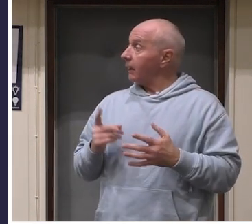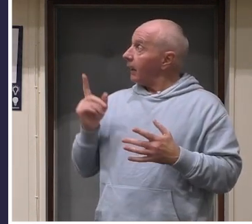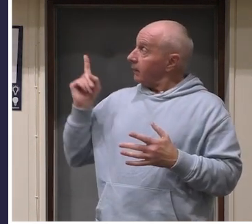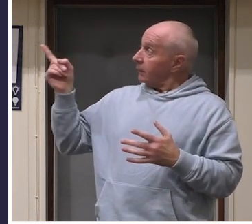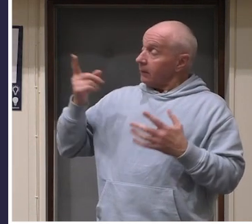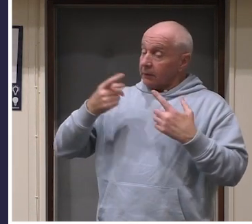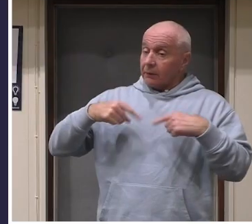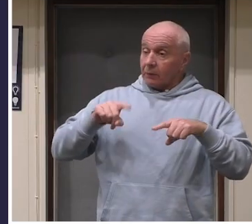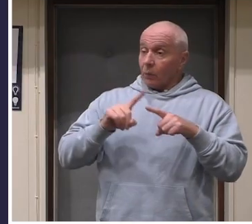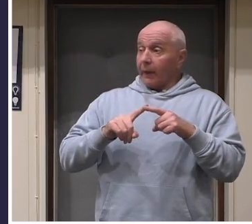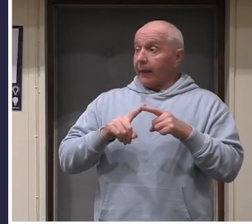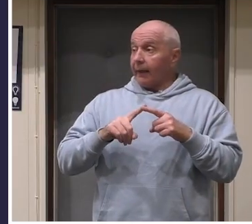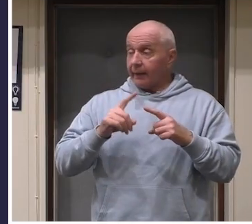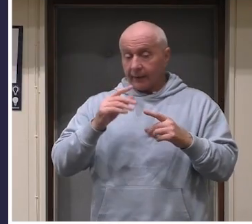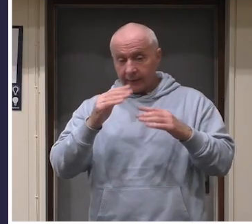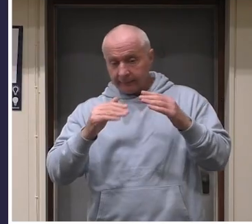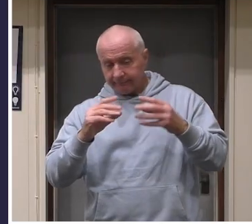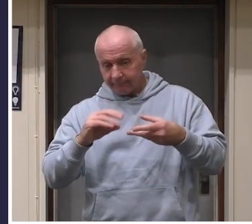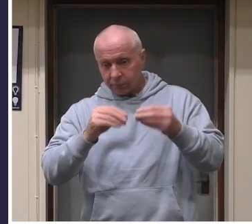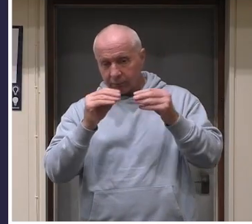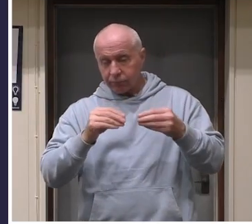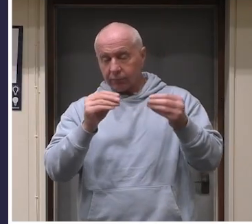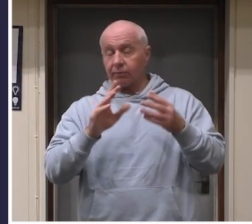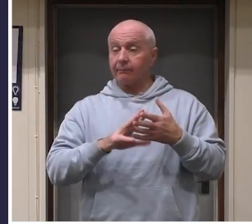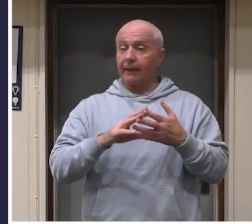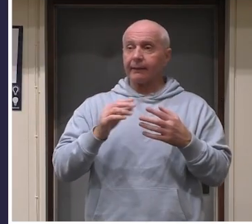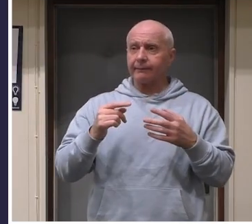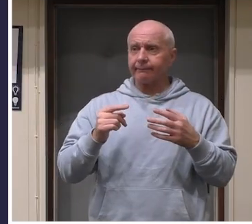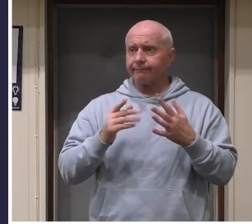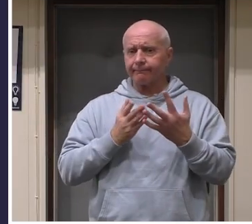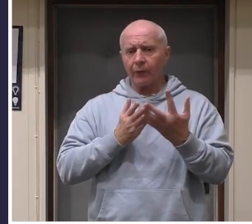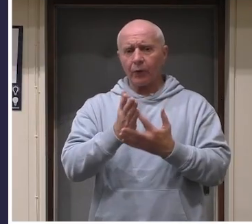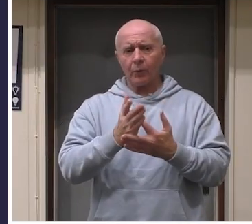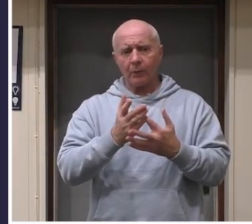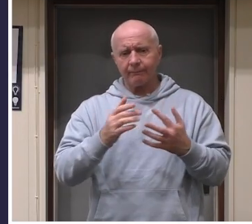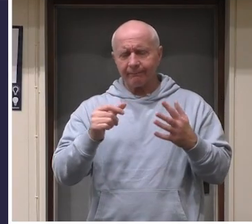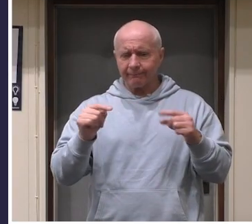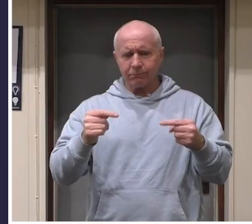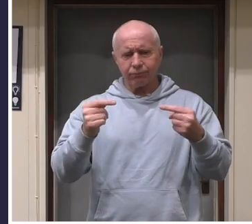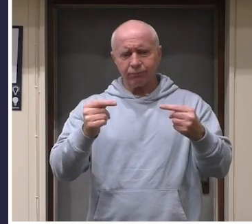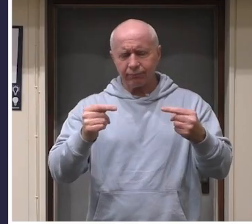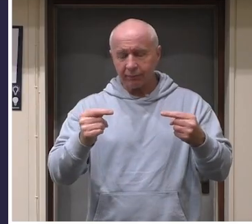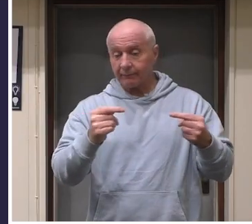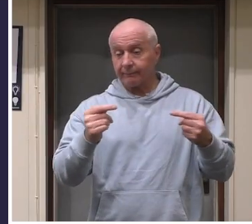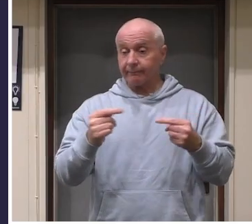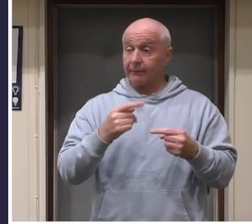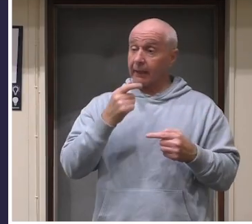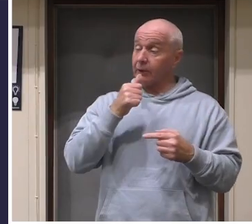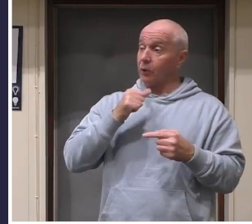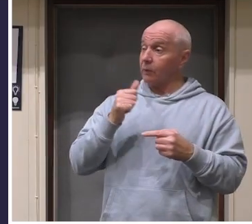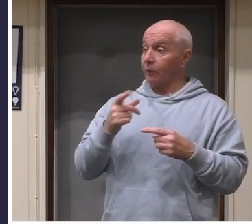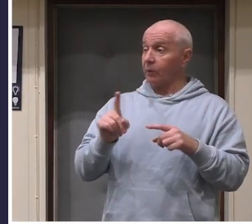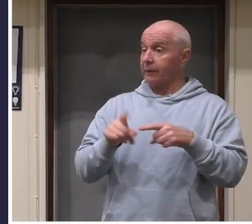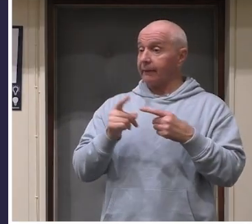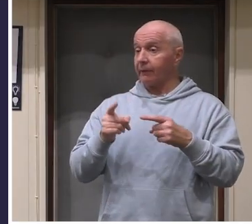while we build the capabilities and overcome the challenges needed to do such experiments, we can use them for other purposes as well, like